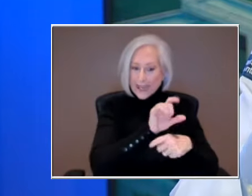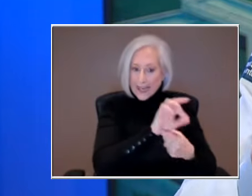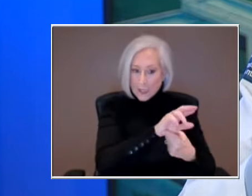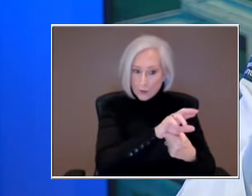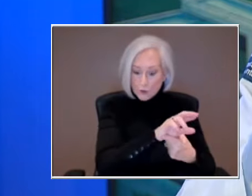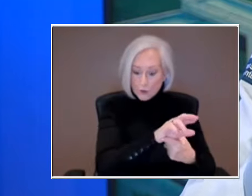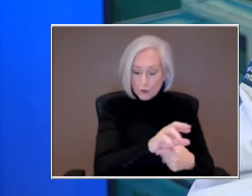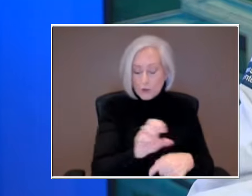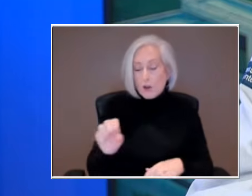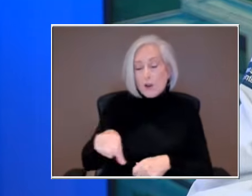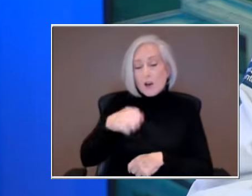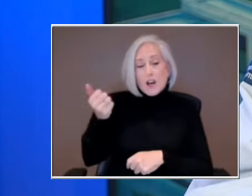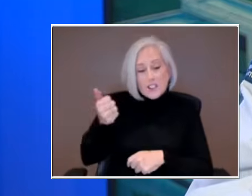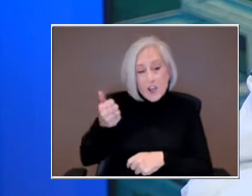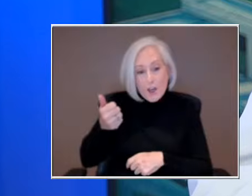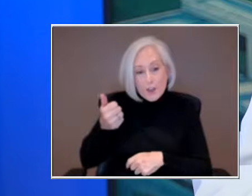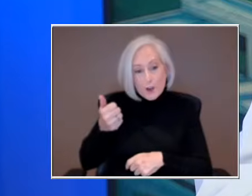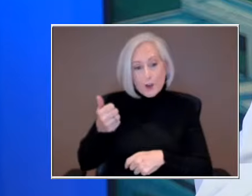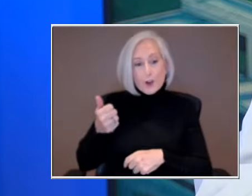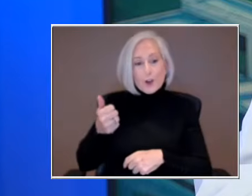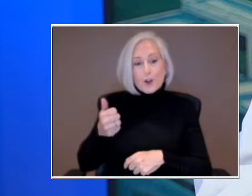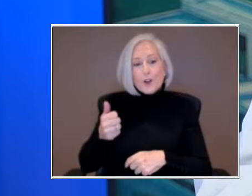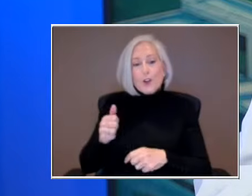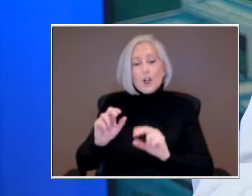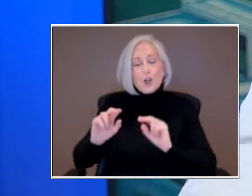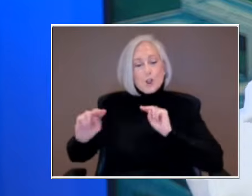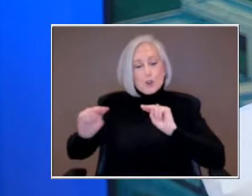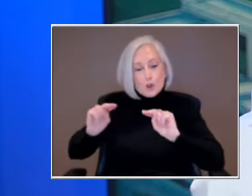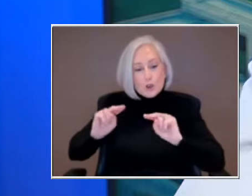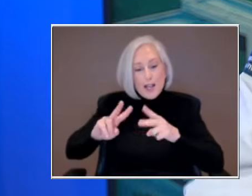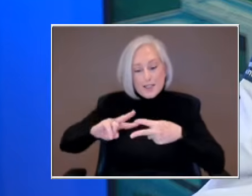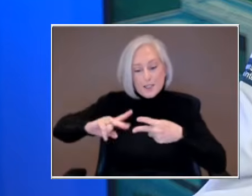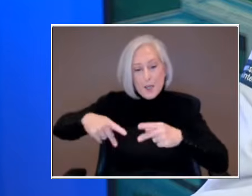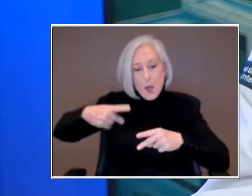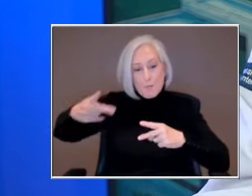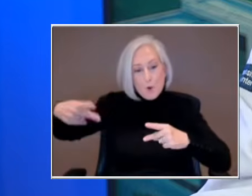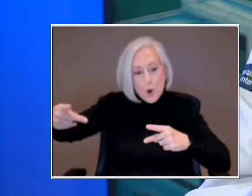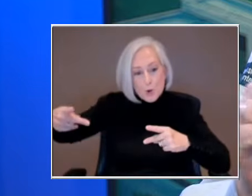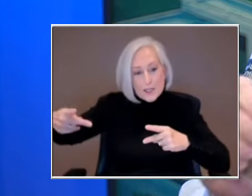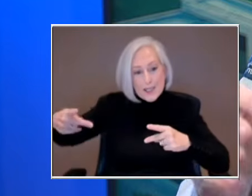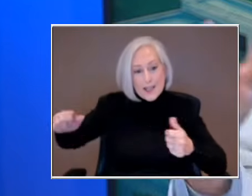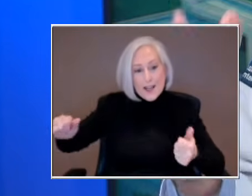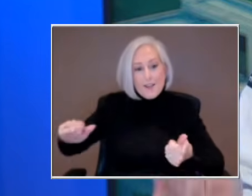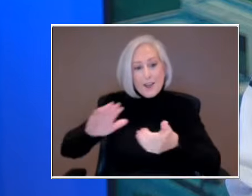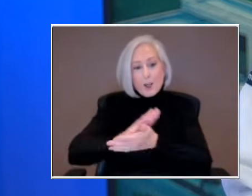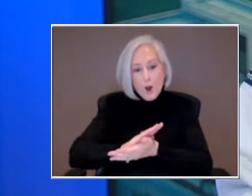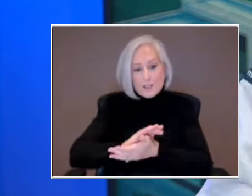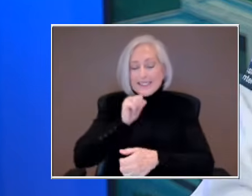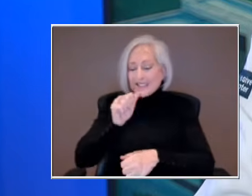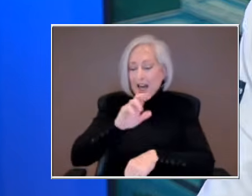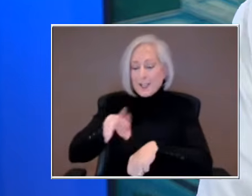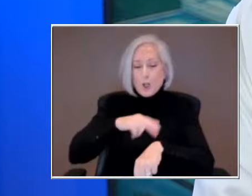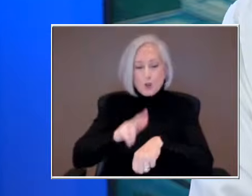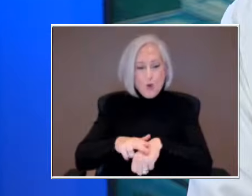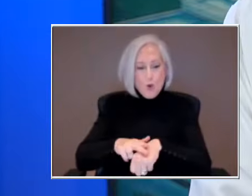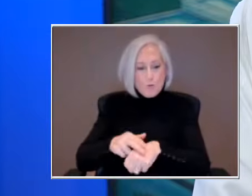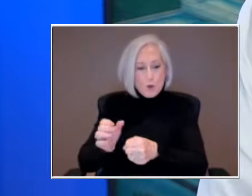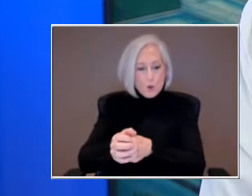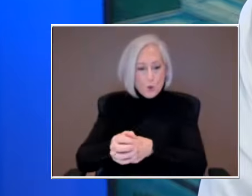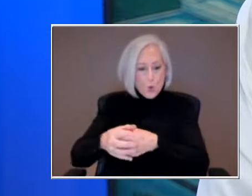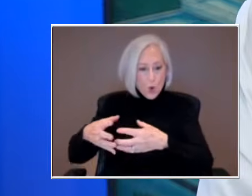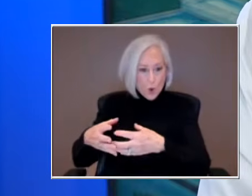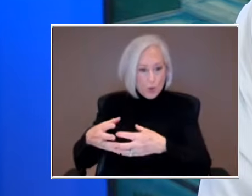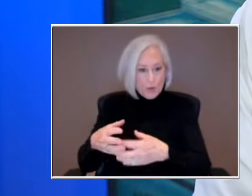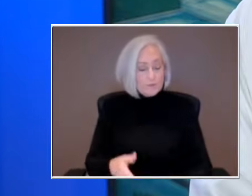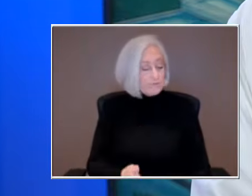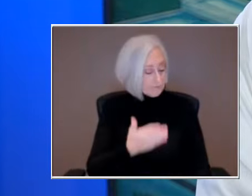neutralize a particular protein that's causing abnormal growth. That may be more than you wanted to hear, Alexis, but you do a good job of explaining. It's